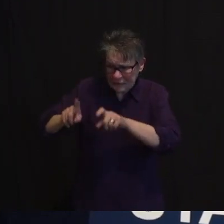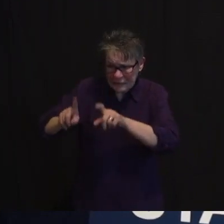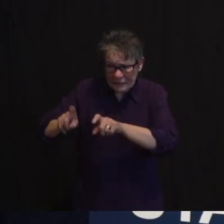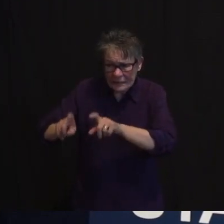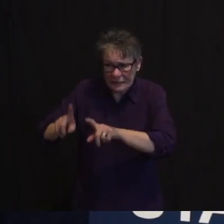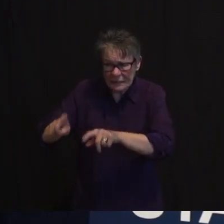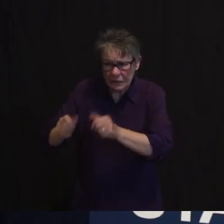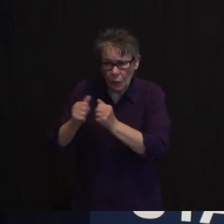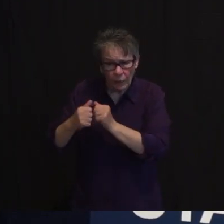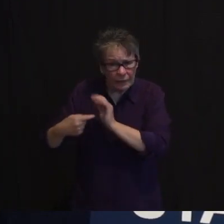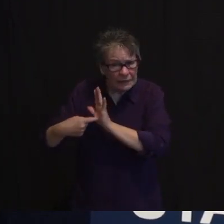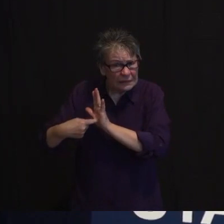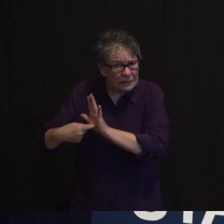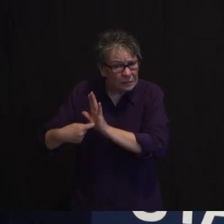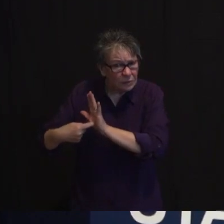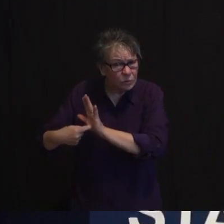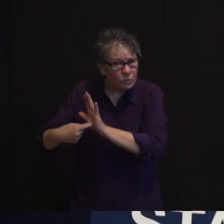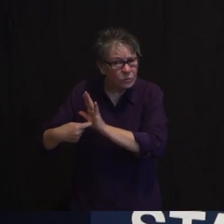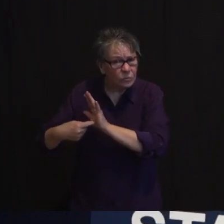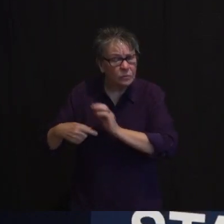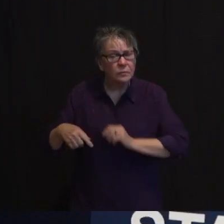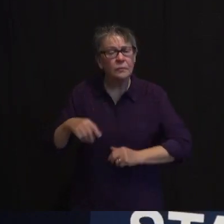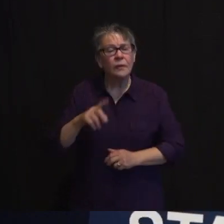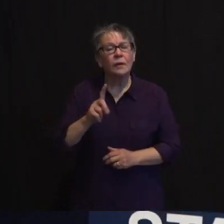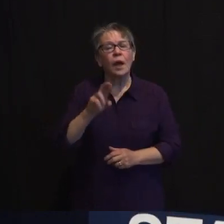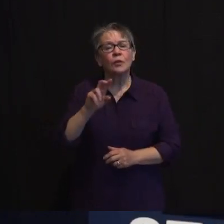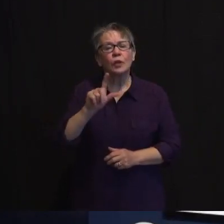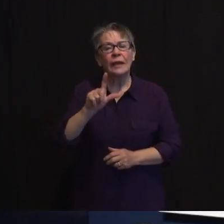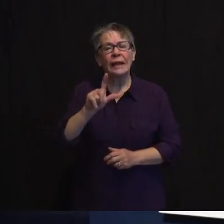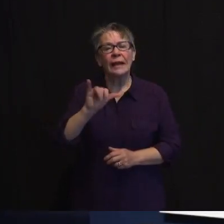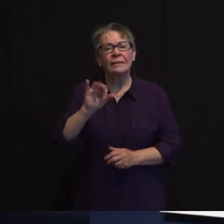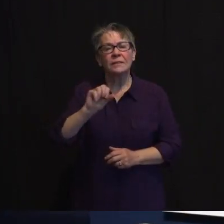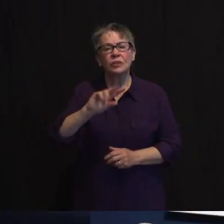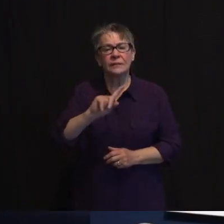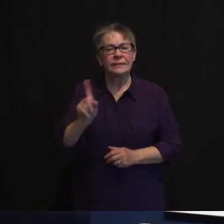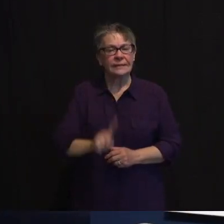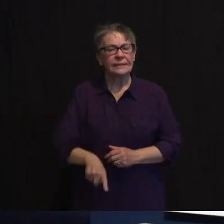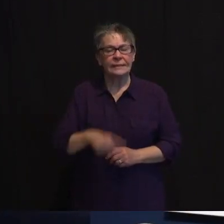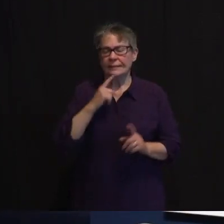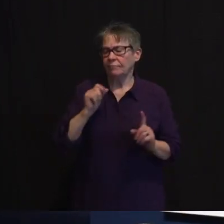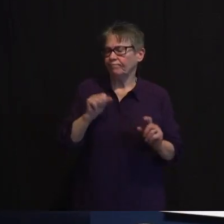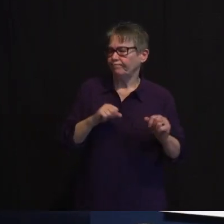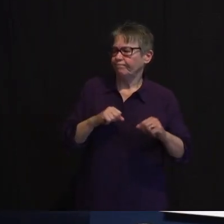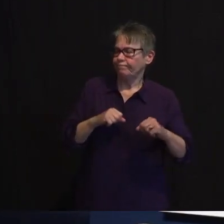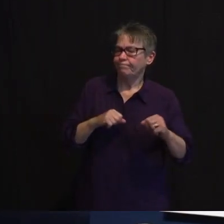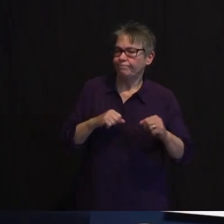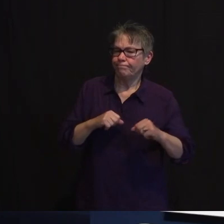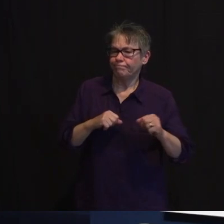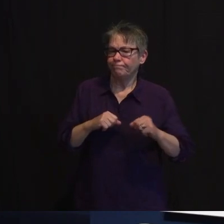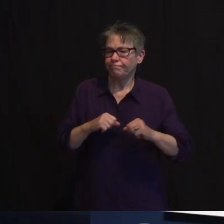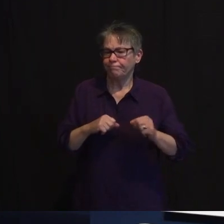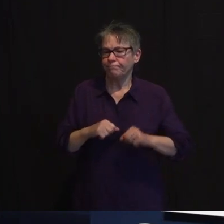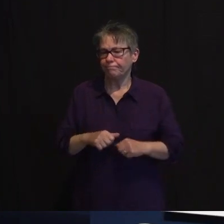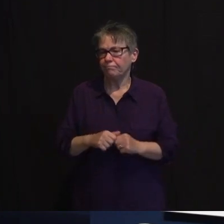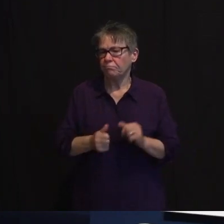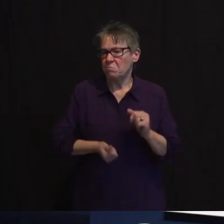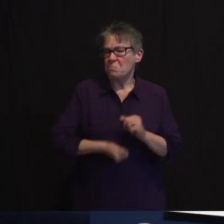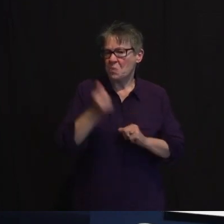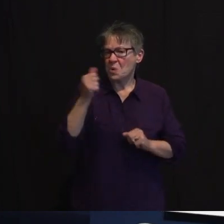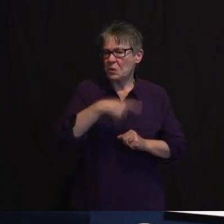going forward. There are all sorts of things that go into that number, including who's being tested, how symptomatic. Obviously, in places like Bergen, where they're